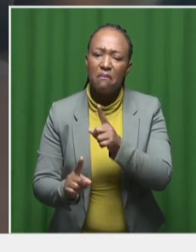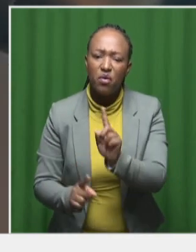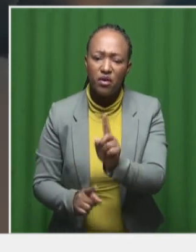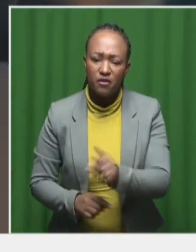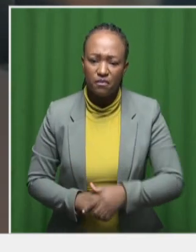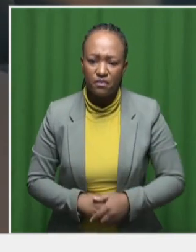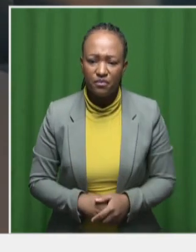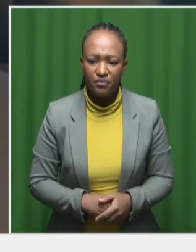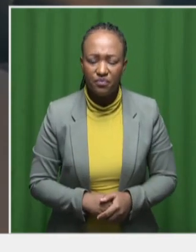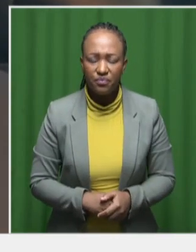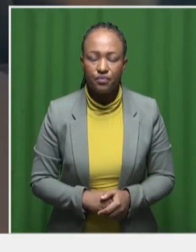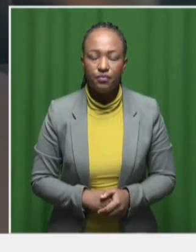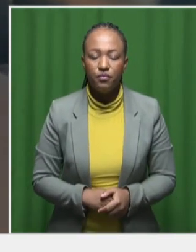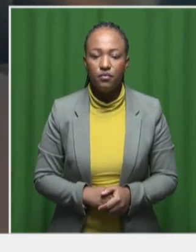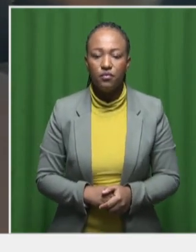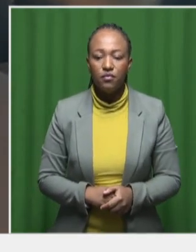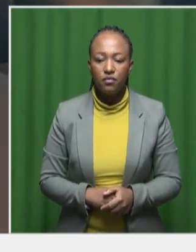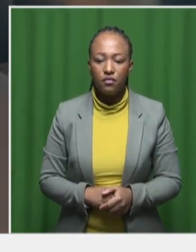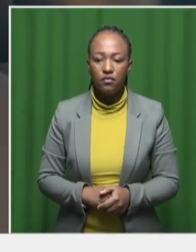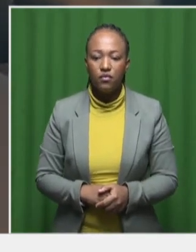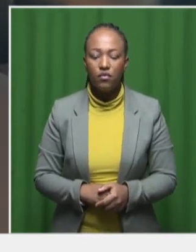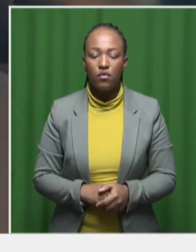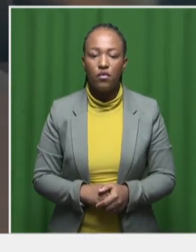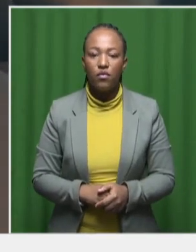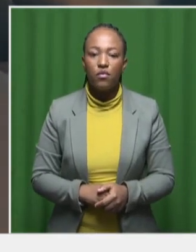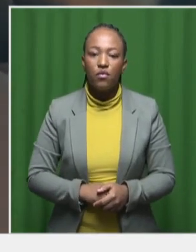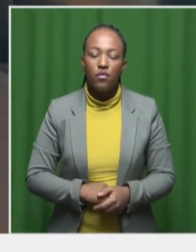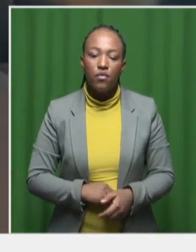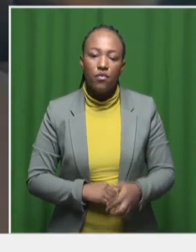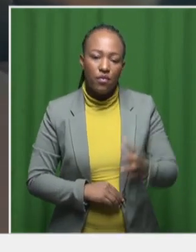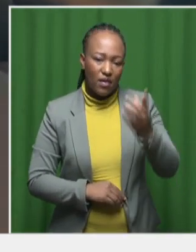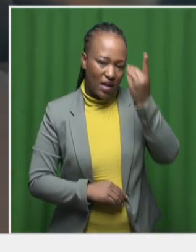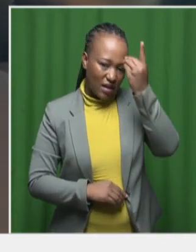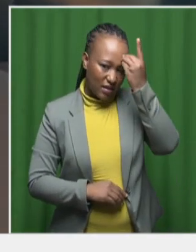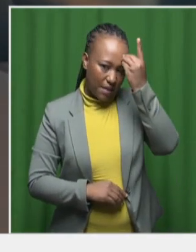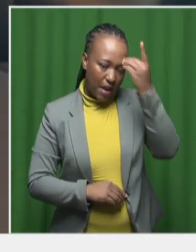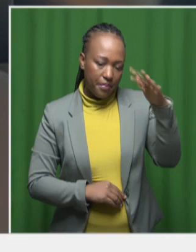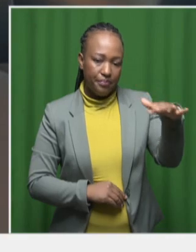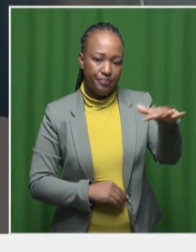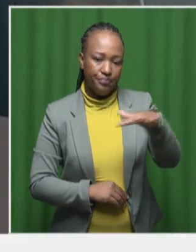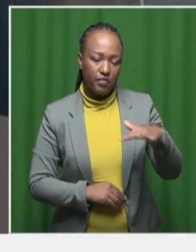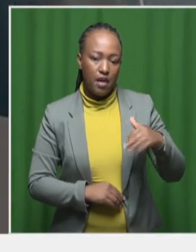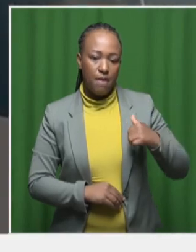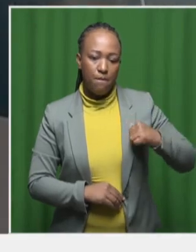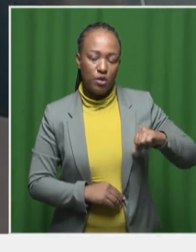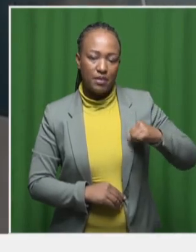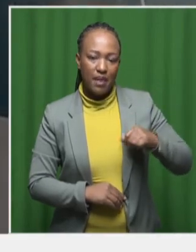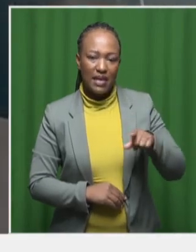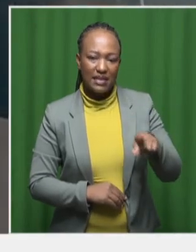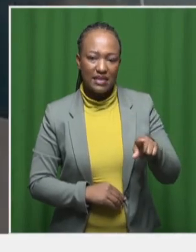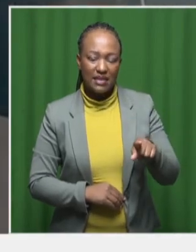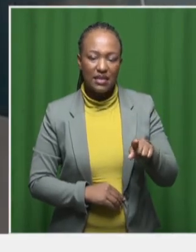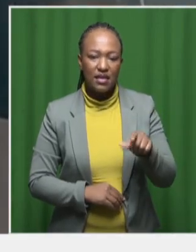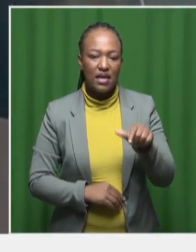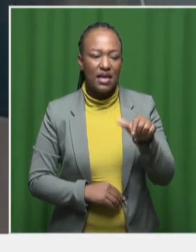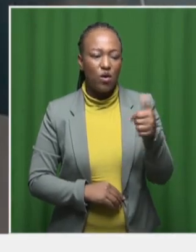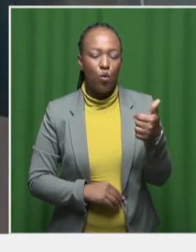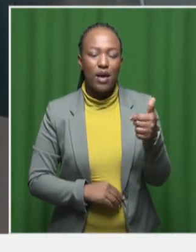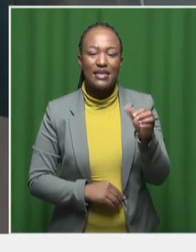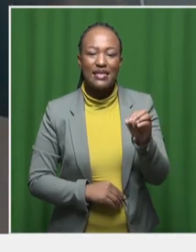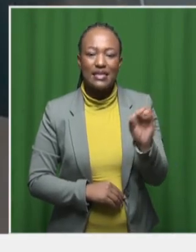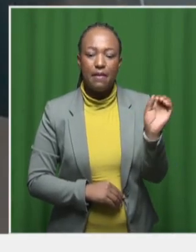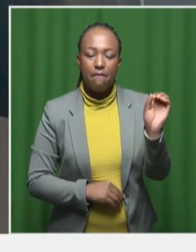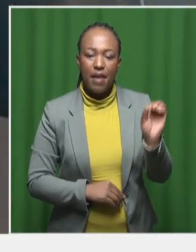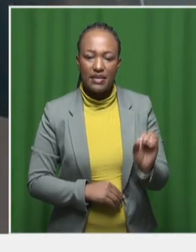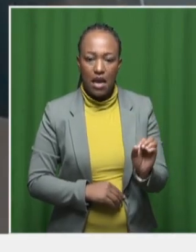What differentiates the metro of eThekwini with other metros in the Republic of South Africa is that we are 60% rural,